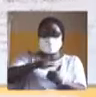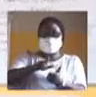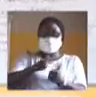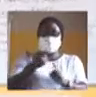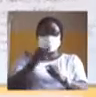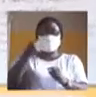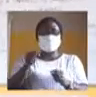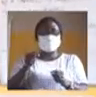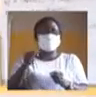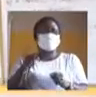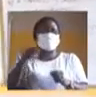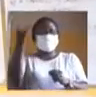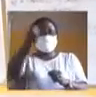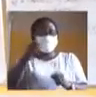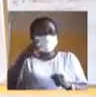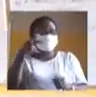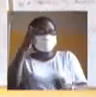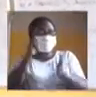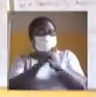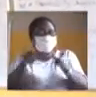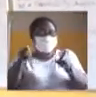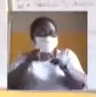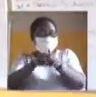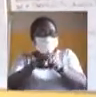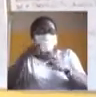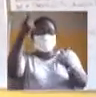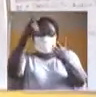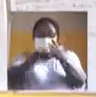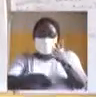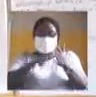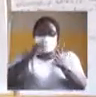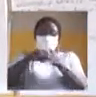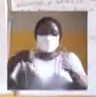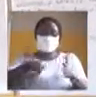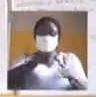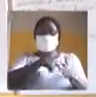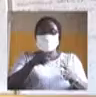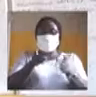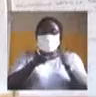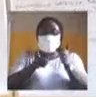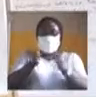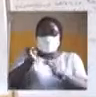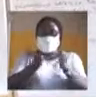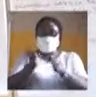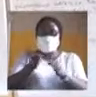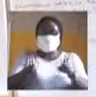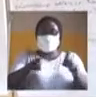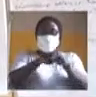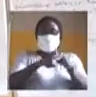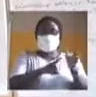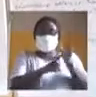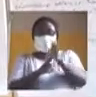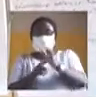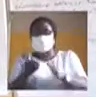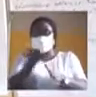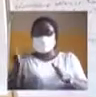commodities. The demand for one commodity will necessitate the demand for another commodity. For